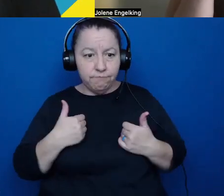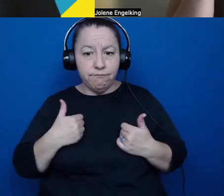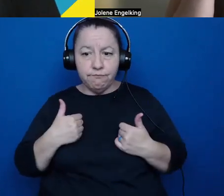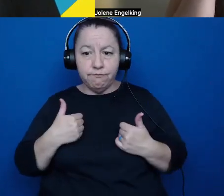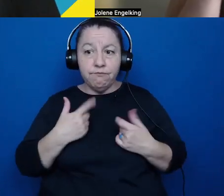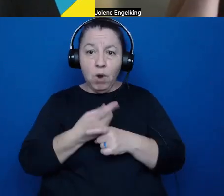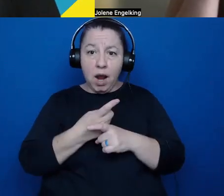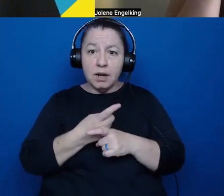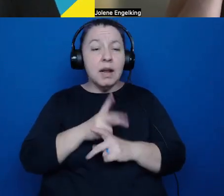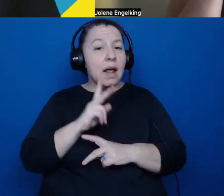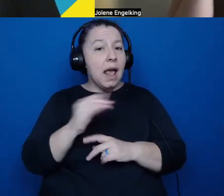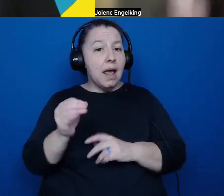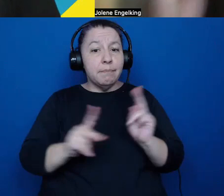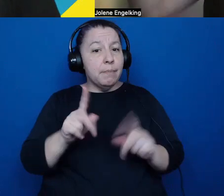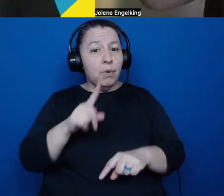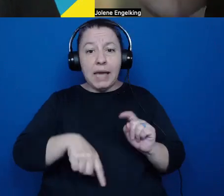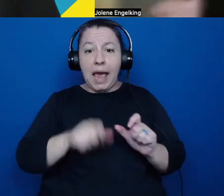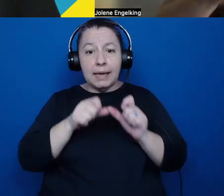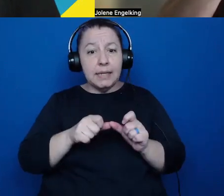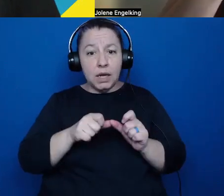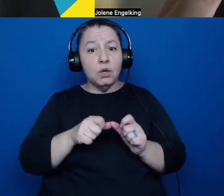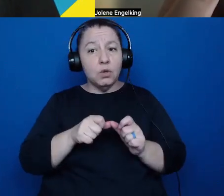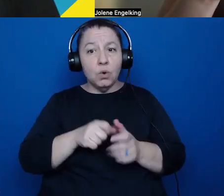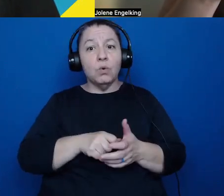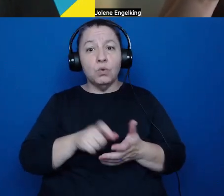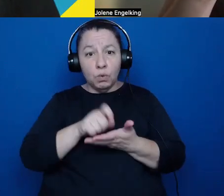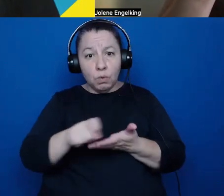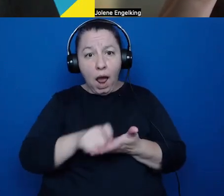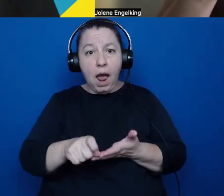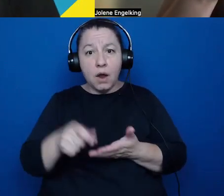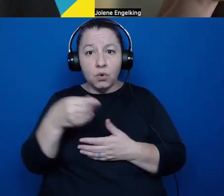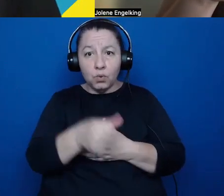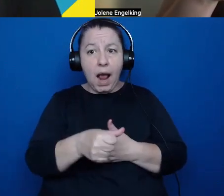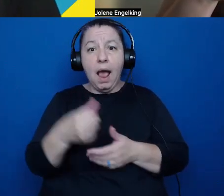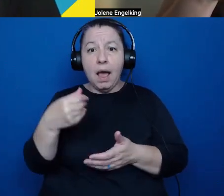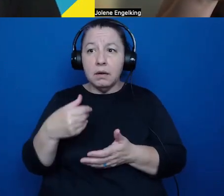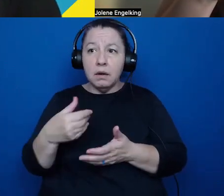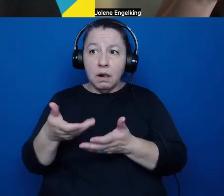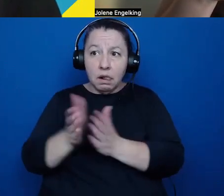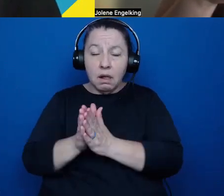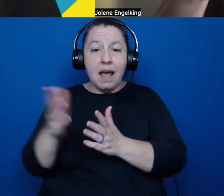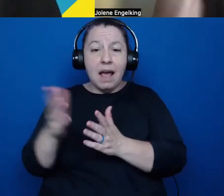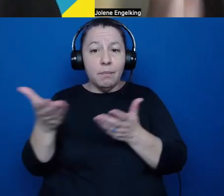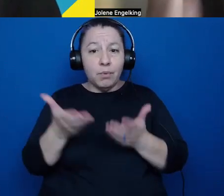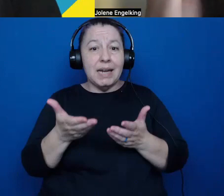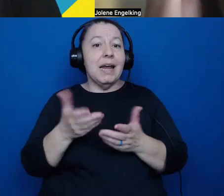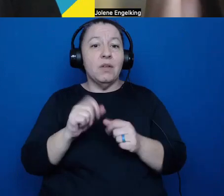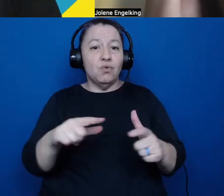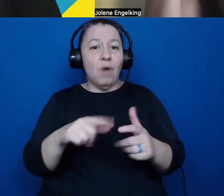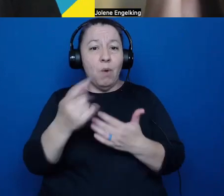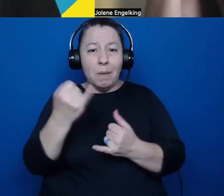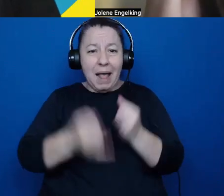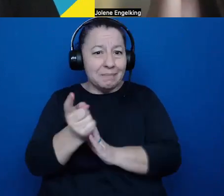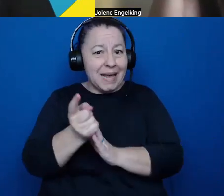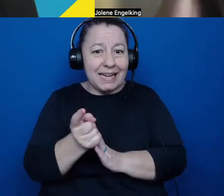keep writing grants and then kind of bringing in the tribal program like last minute, right? Honestly, we see that here as